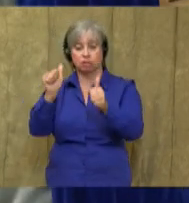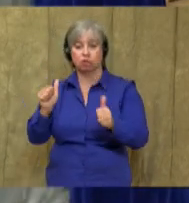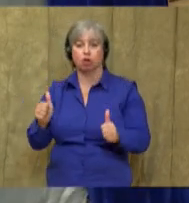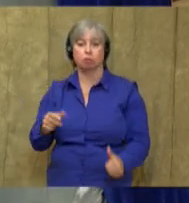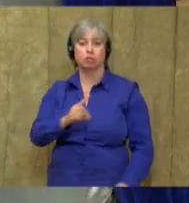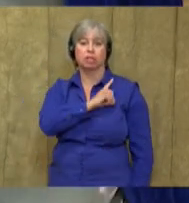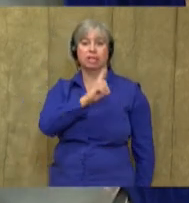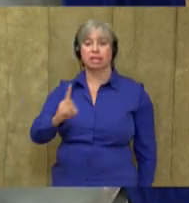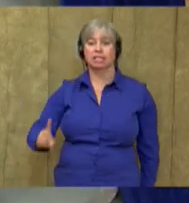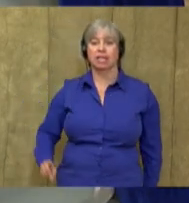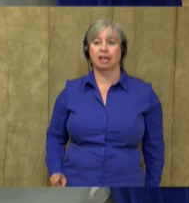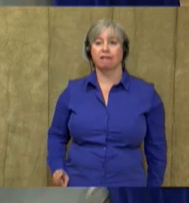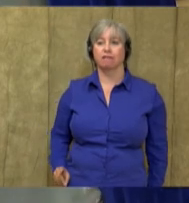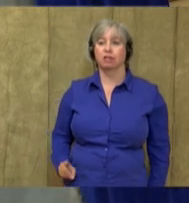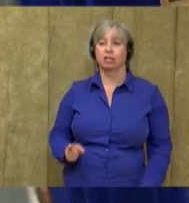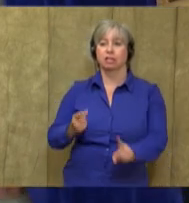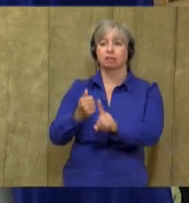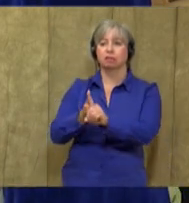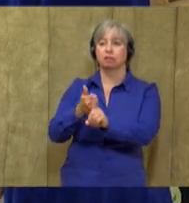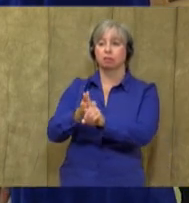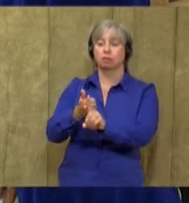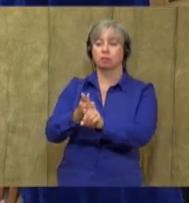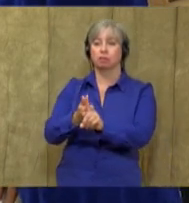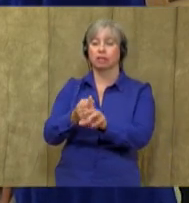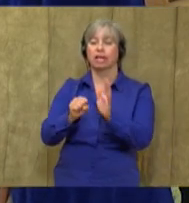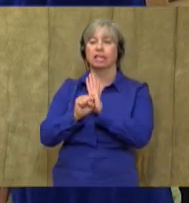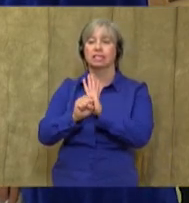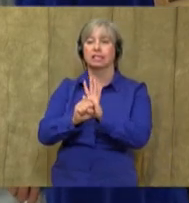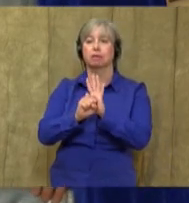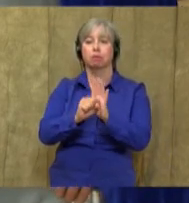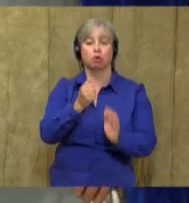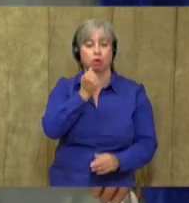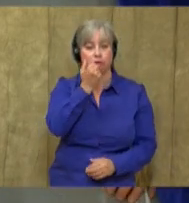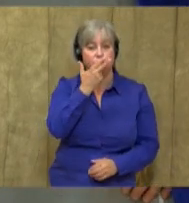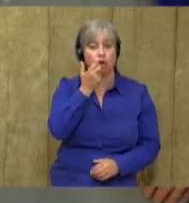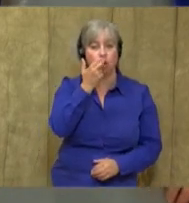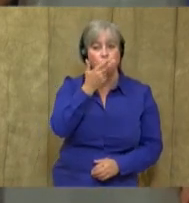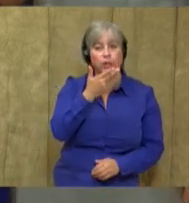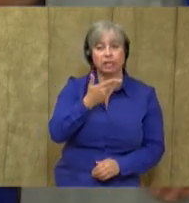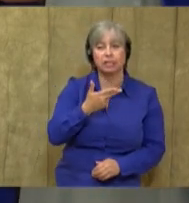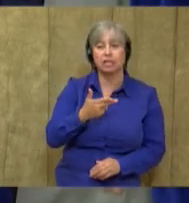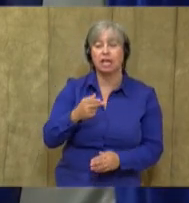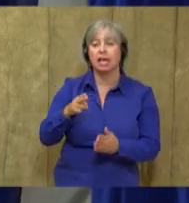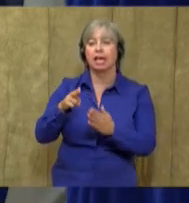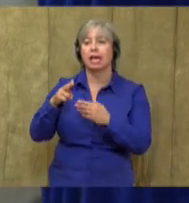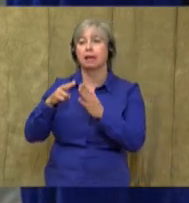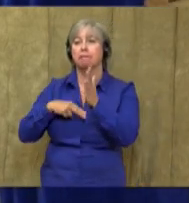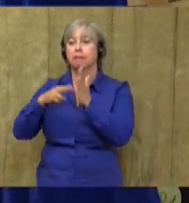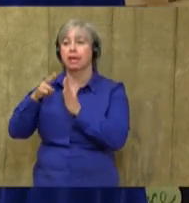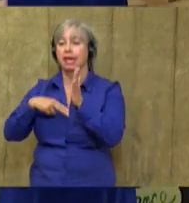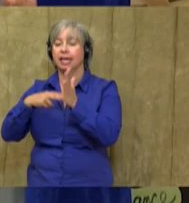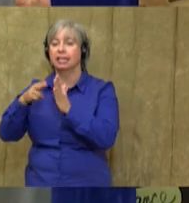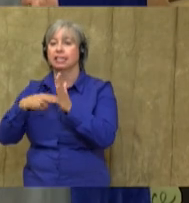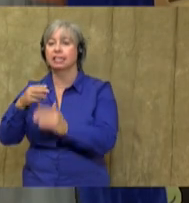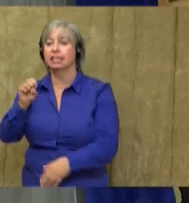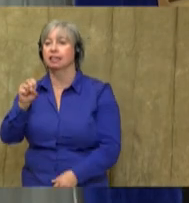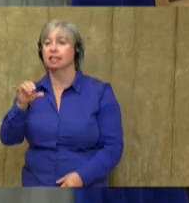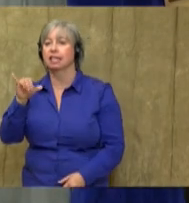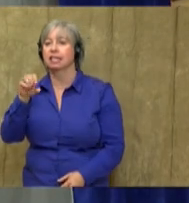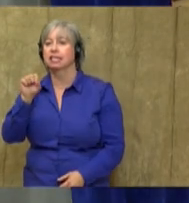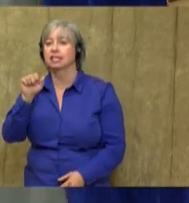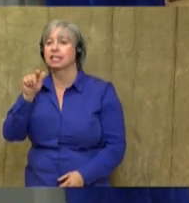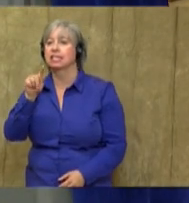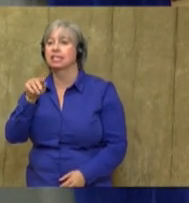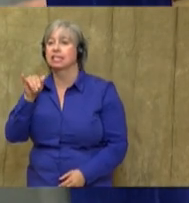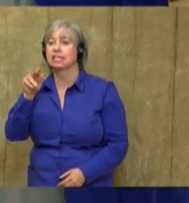the symbol of Florence. And another thing he's known for is painting the Sistine Chapel. This, you can't see it in very much detail,